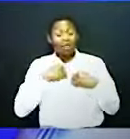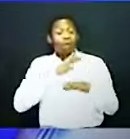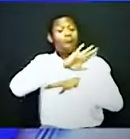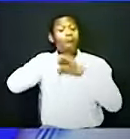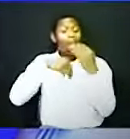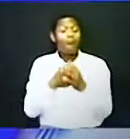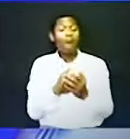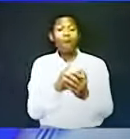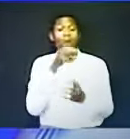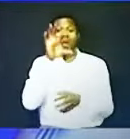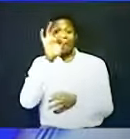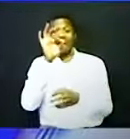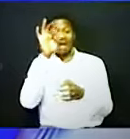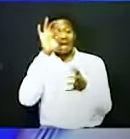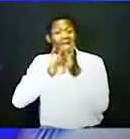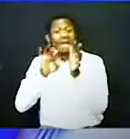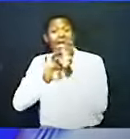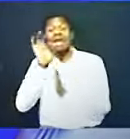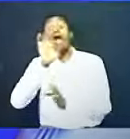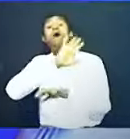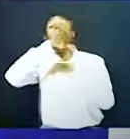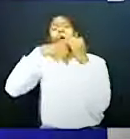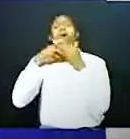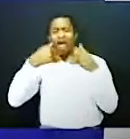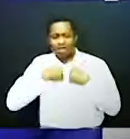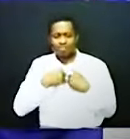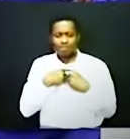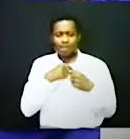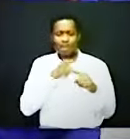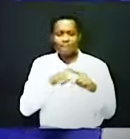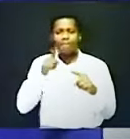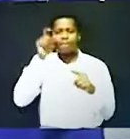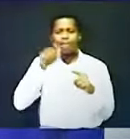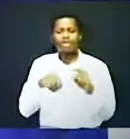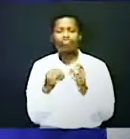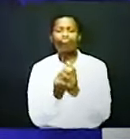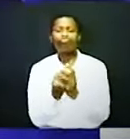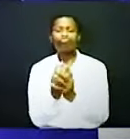the giftings. If